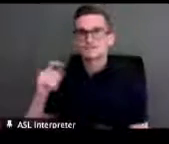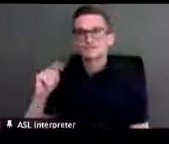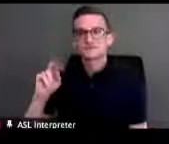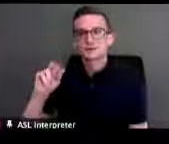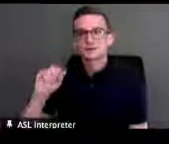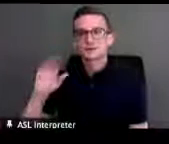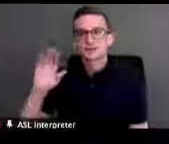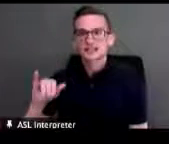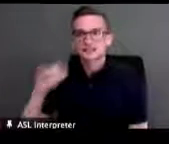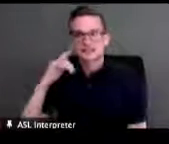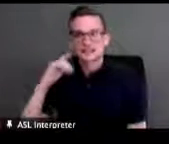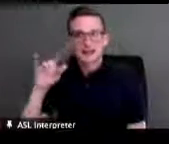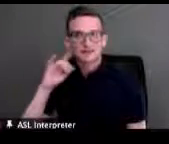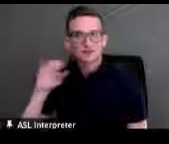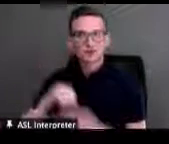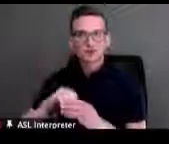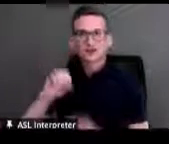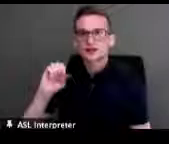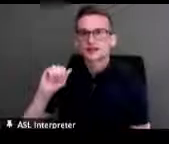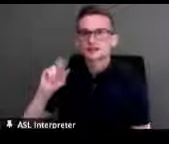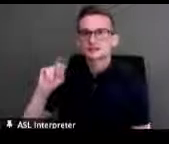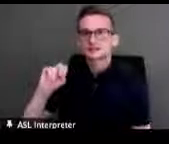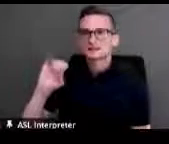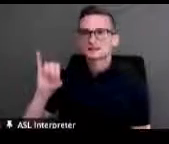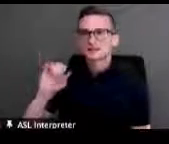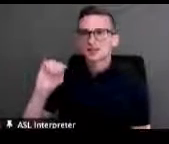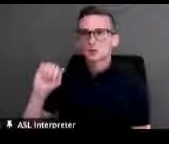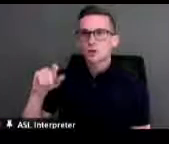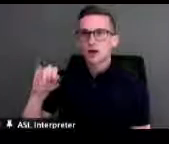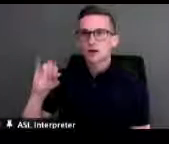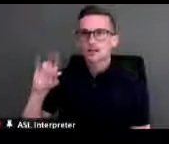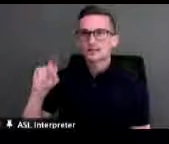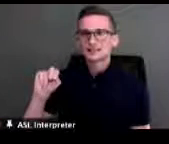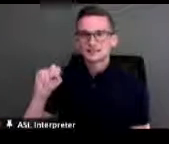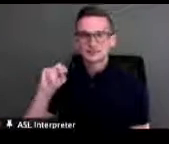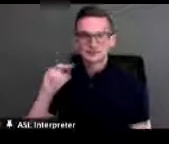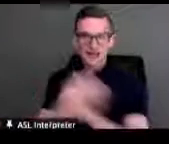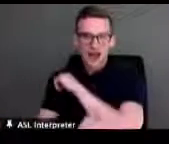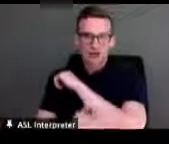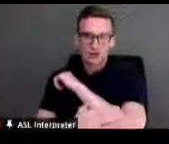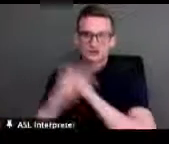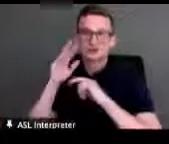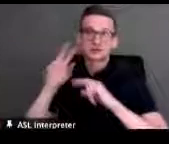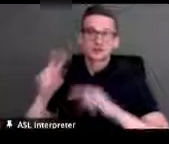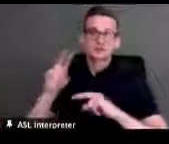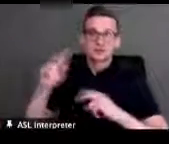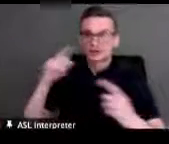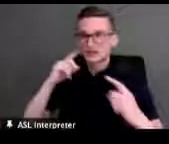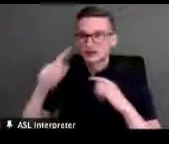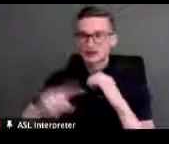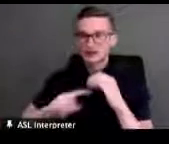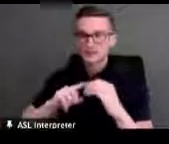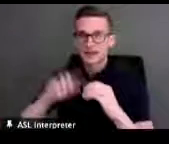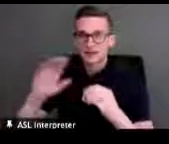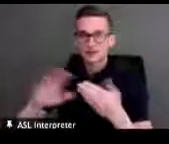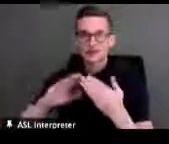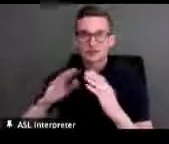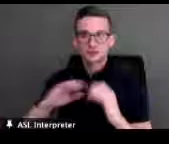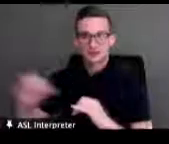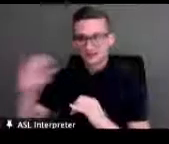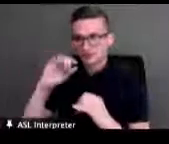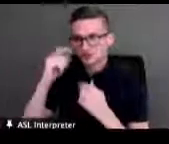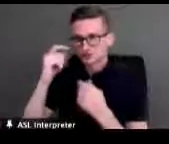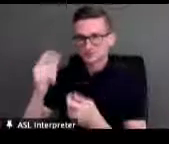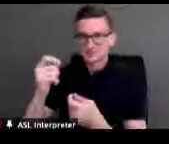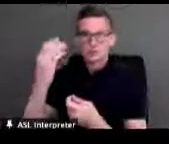San Joaquin County. Looking forward to hearing more about your communities of interest and what makes your areas special. Thanks for